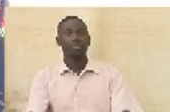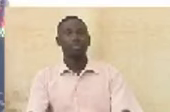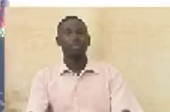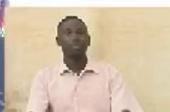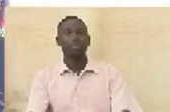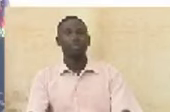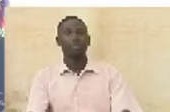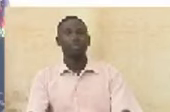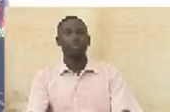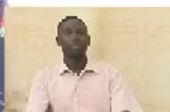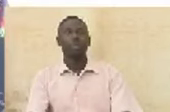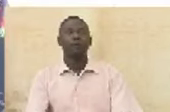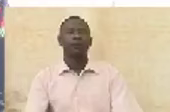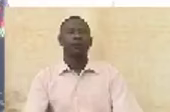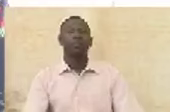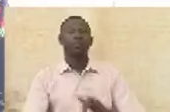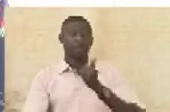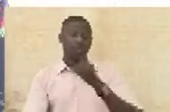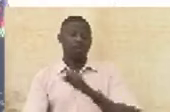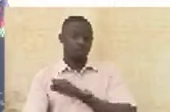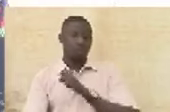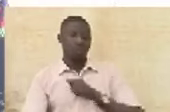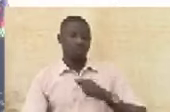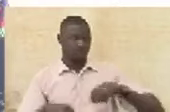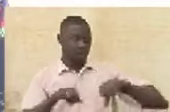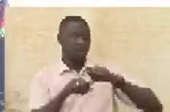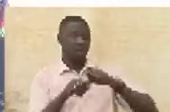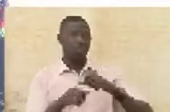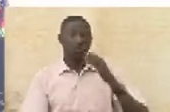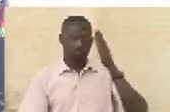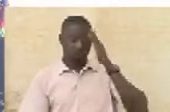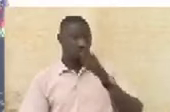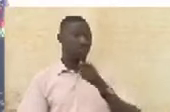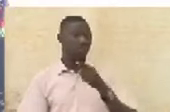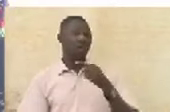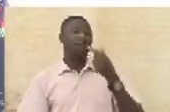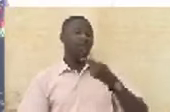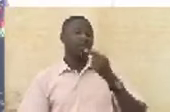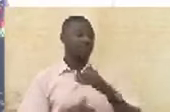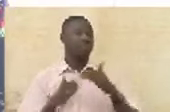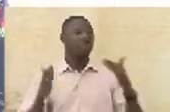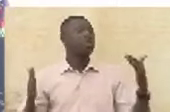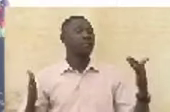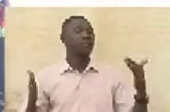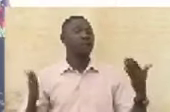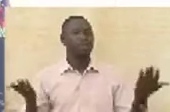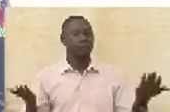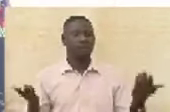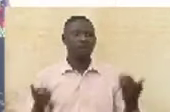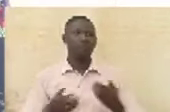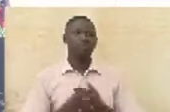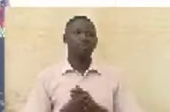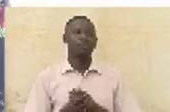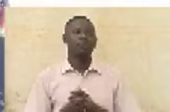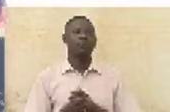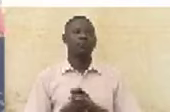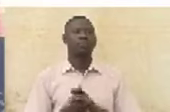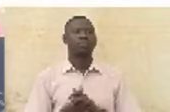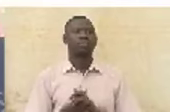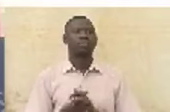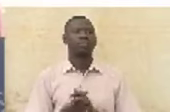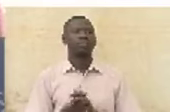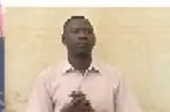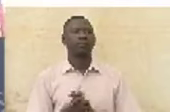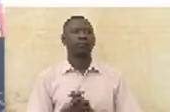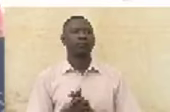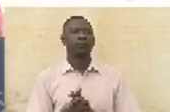sa te warta. Yes, on our side, you know, the village is a big village. Atel la karo la le